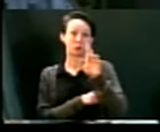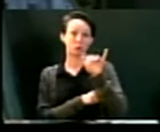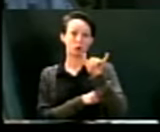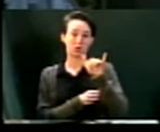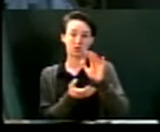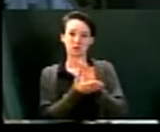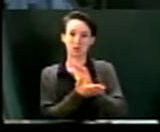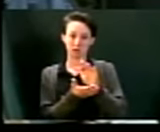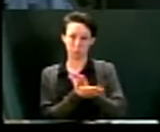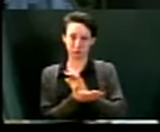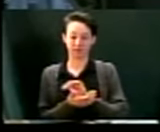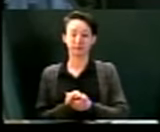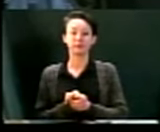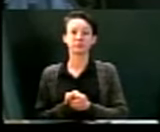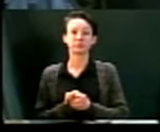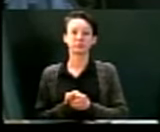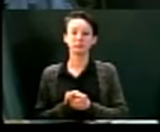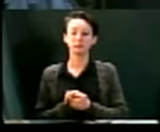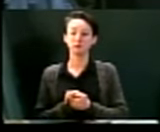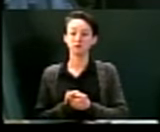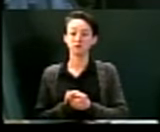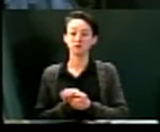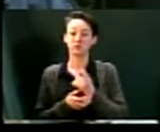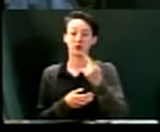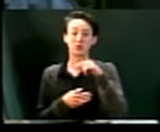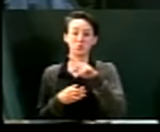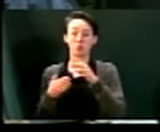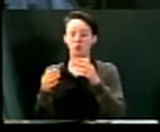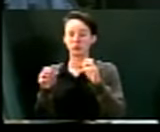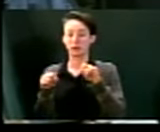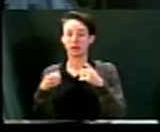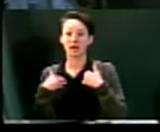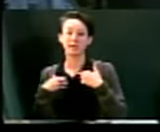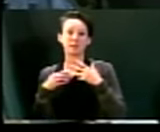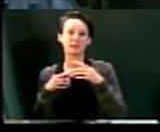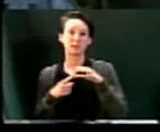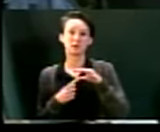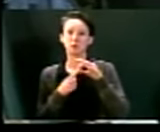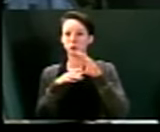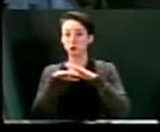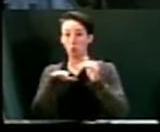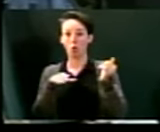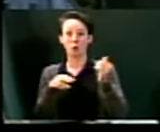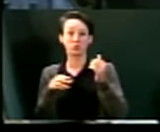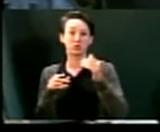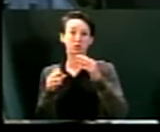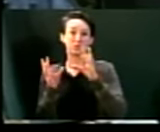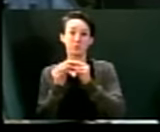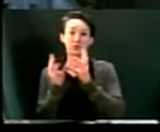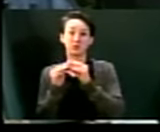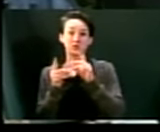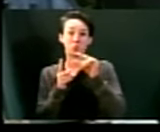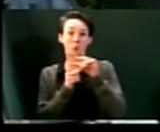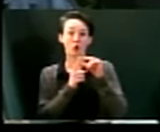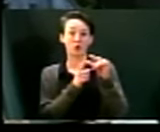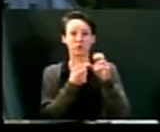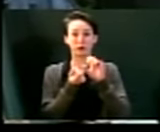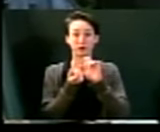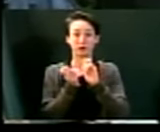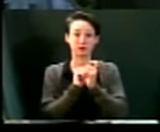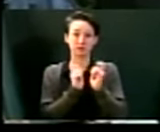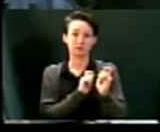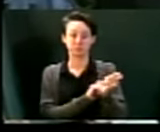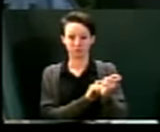about, then you all can have a special called meeting to wordsmith it. Make a motion for the